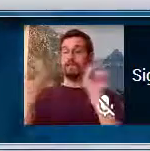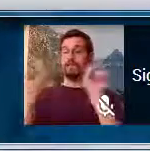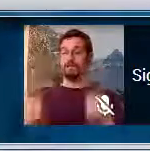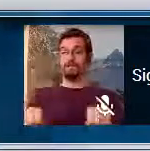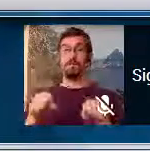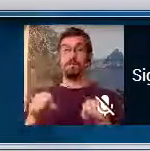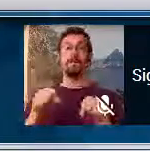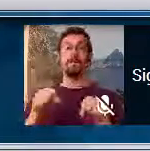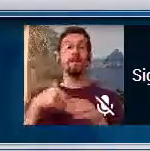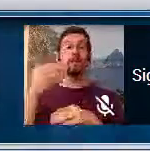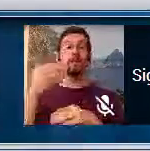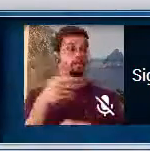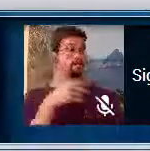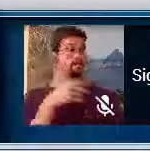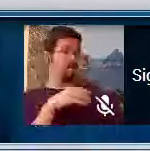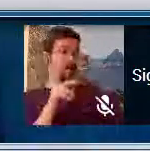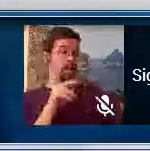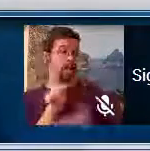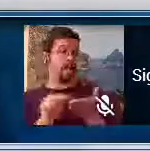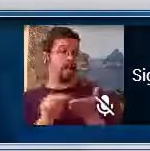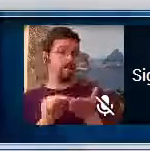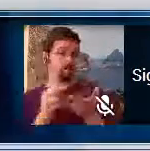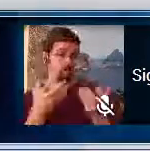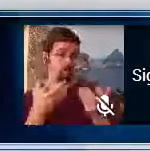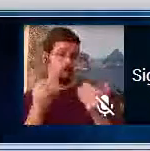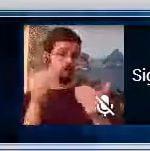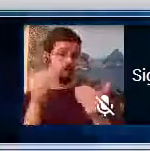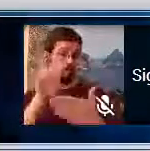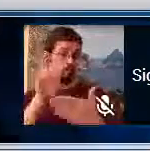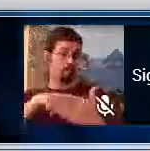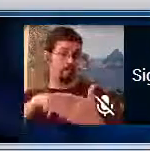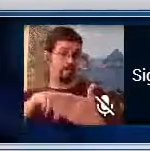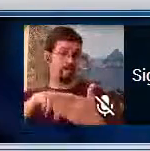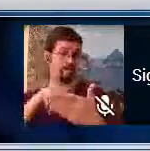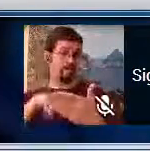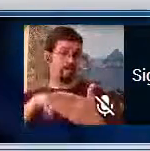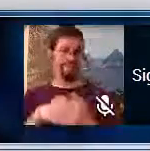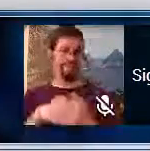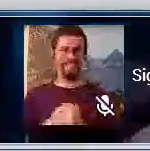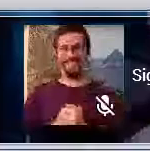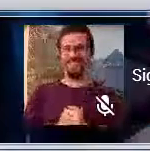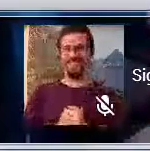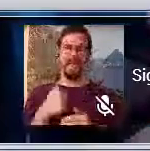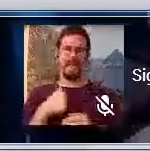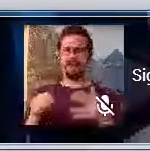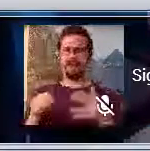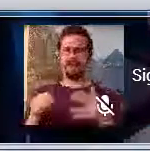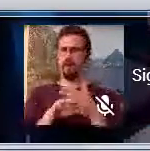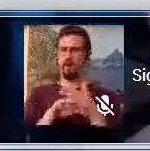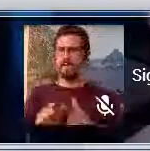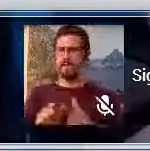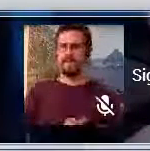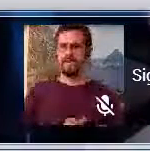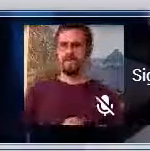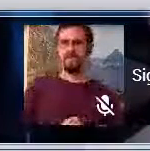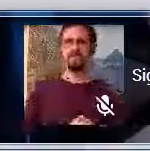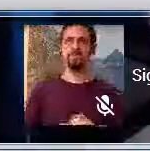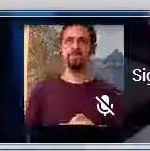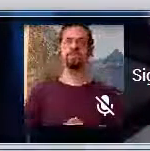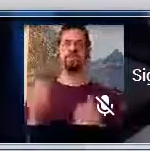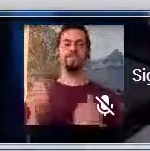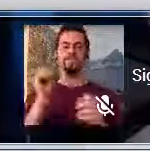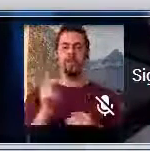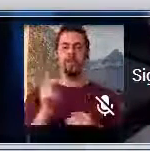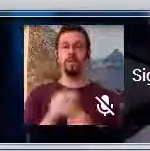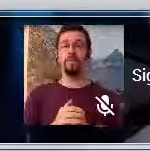loud? Nancy's going to do the rest of the reading. I'm grateful. Thank you, honey. Okay, overview. Just